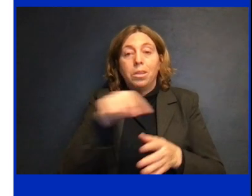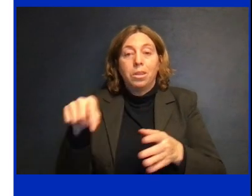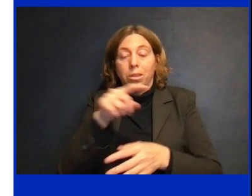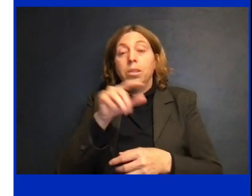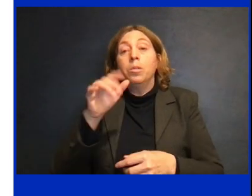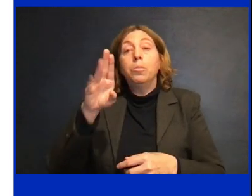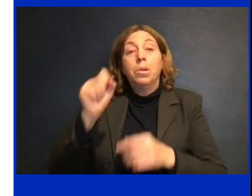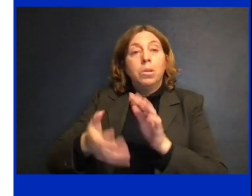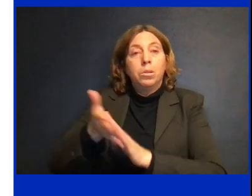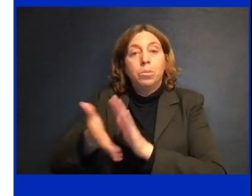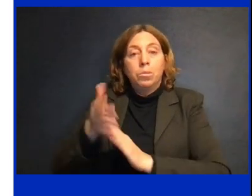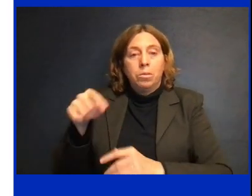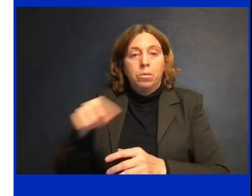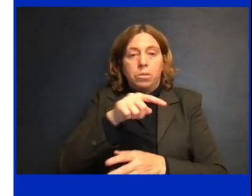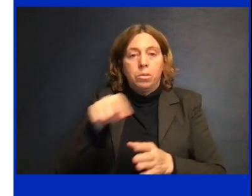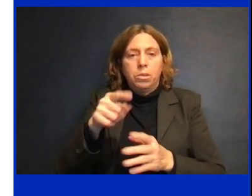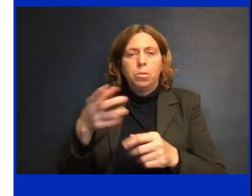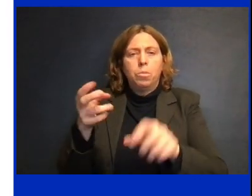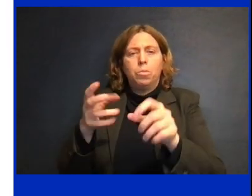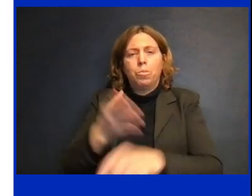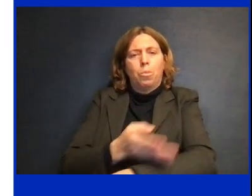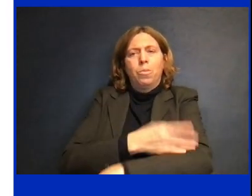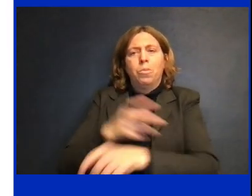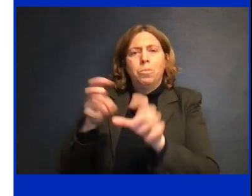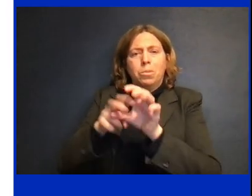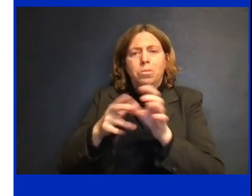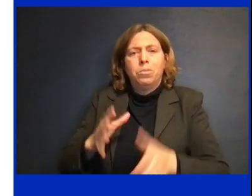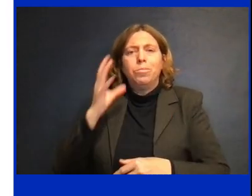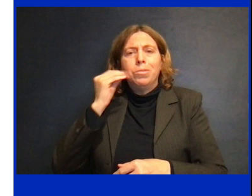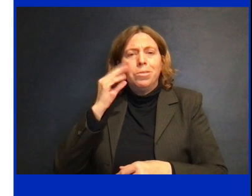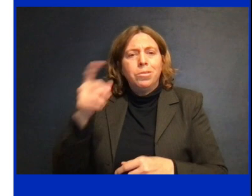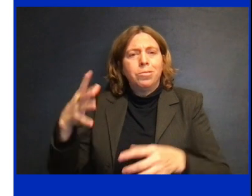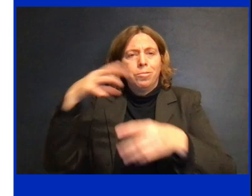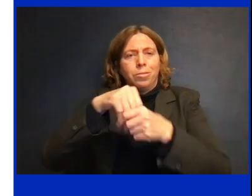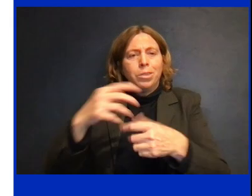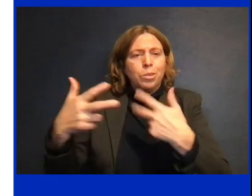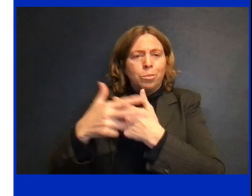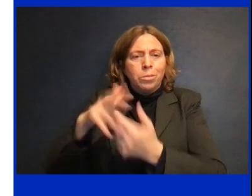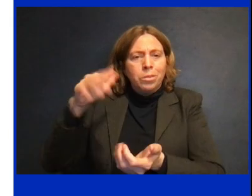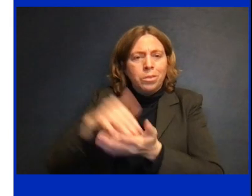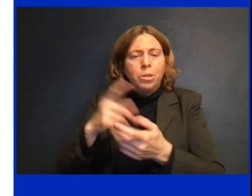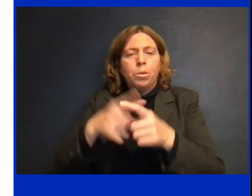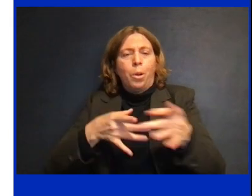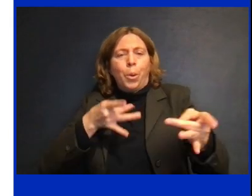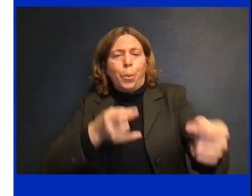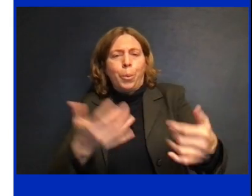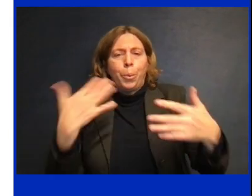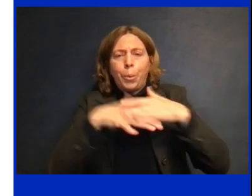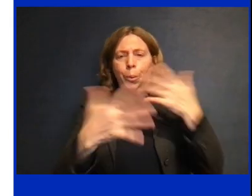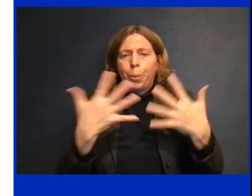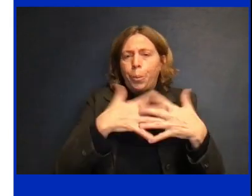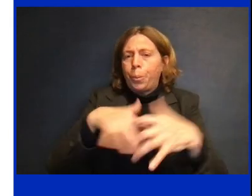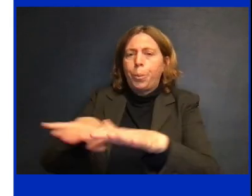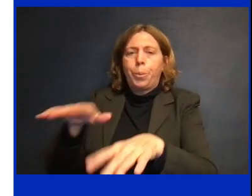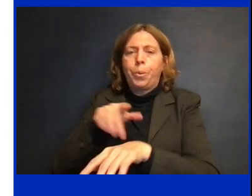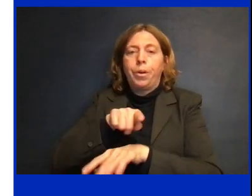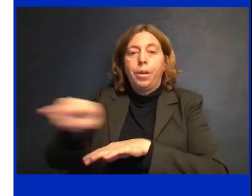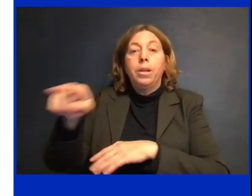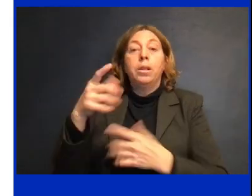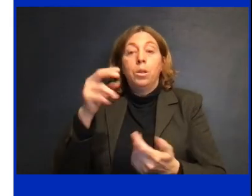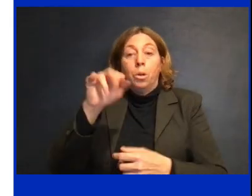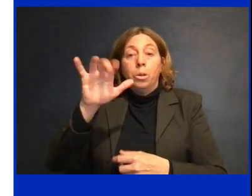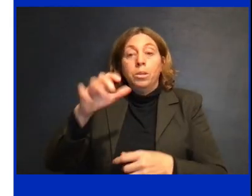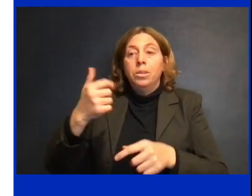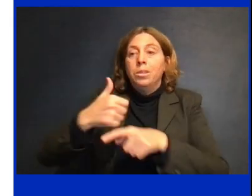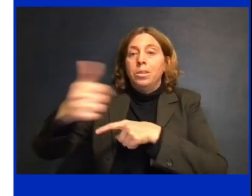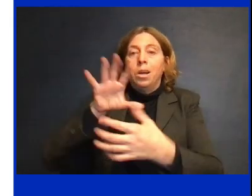operations, improve the passenger experience within the terminal, provide seamless passenger accessibility to NYC